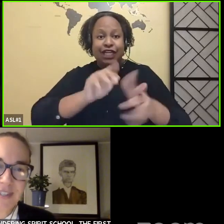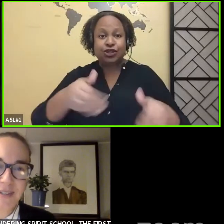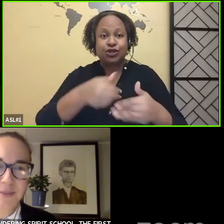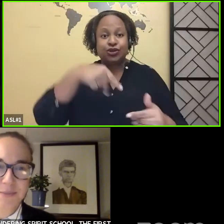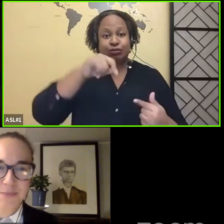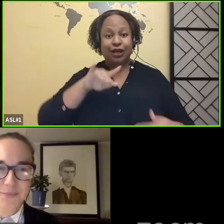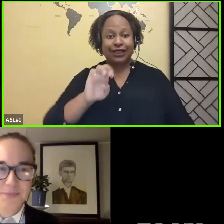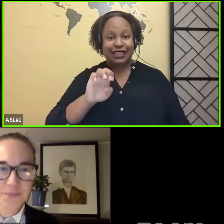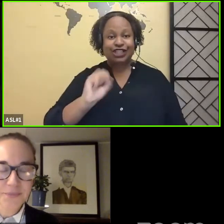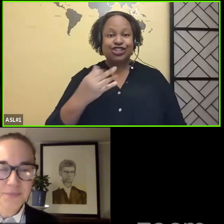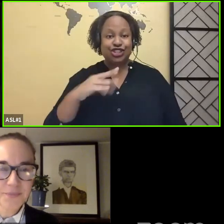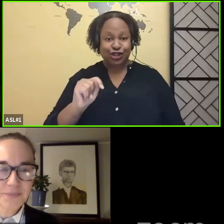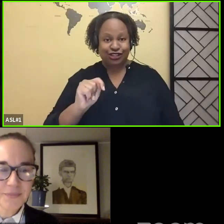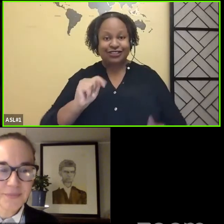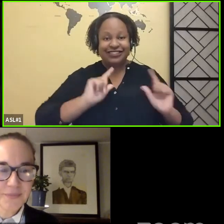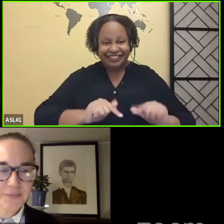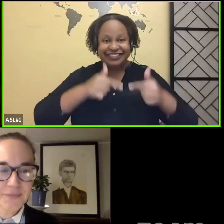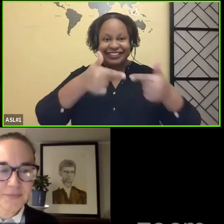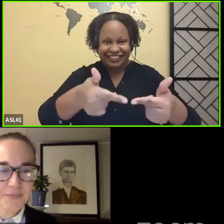Shirt.